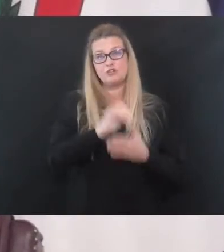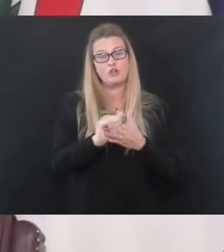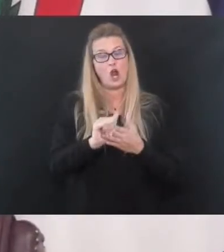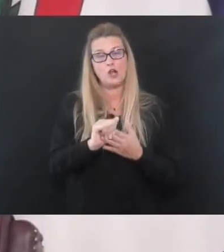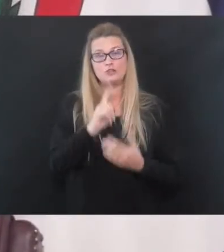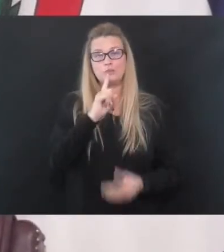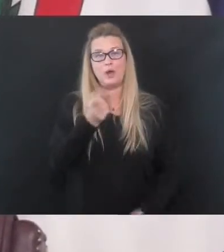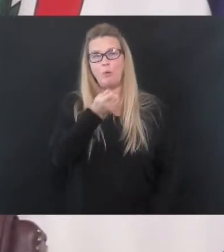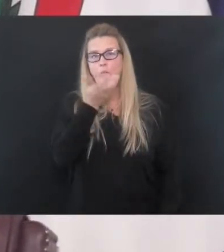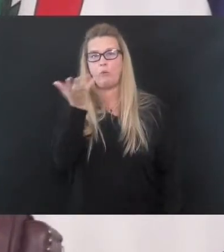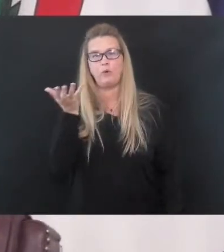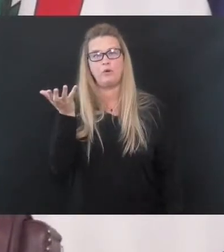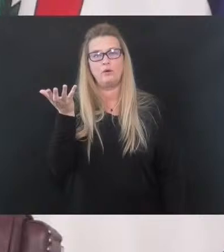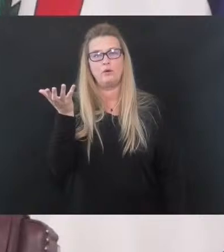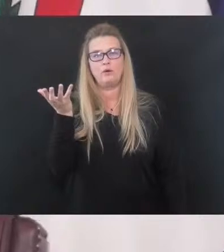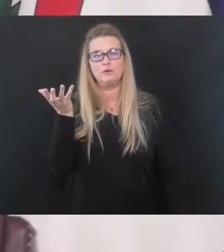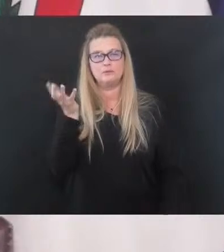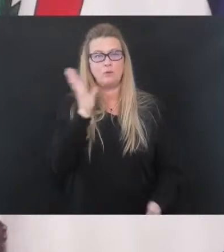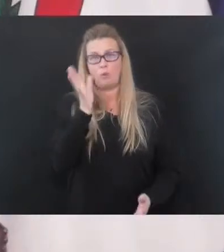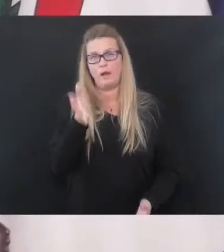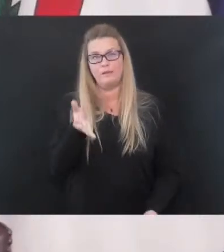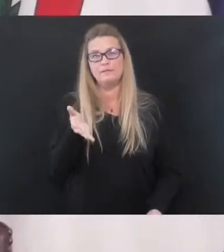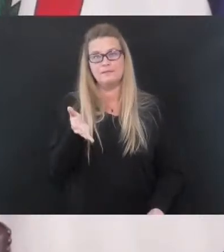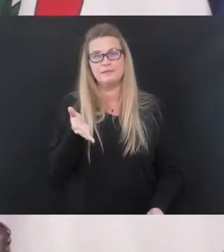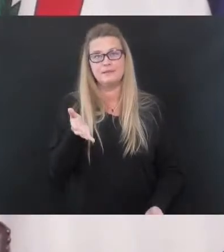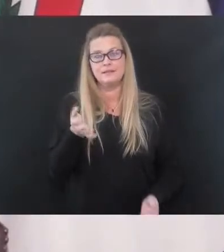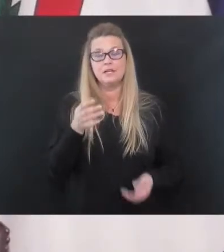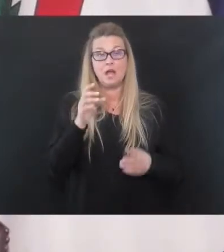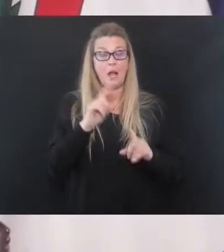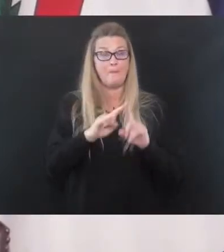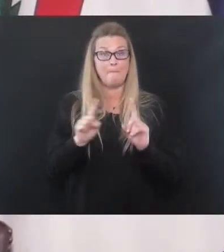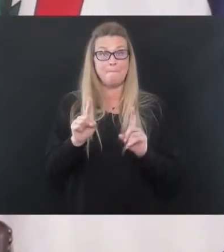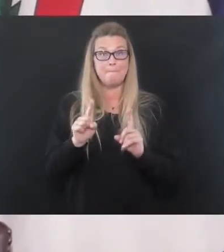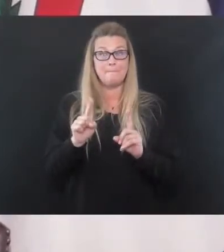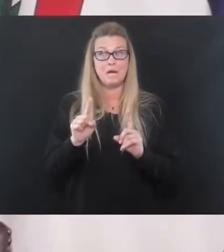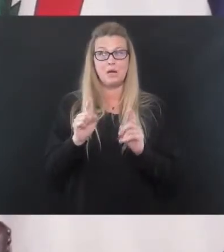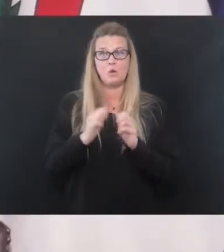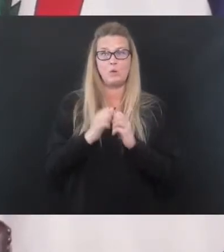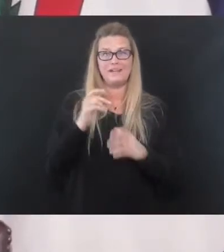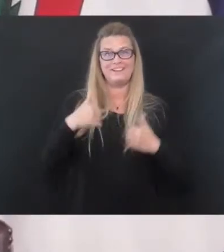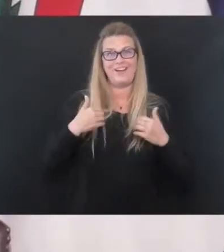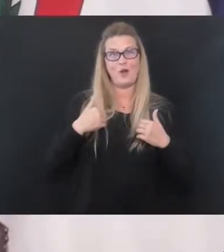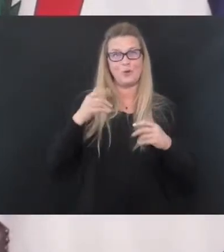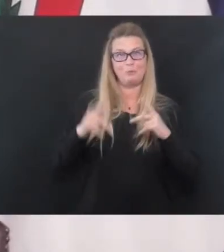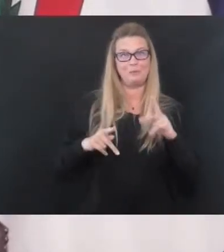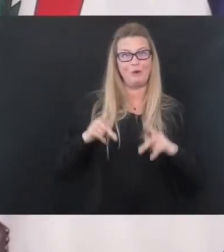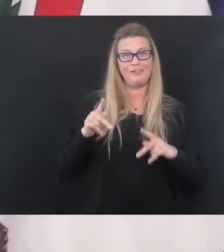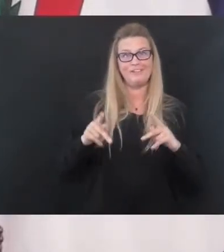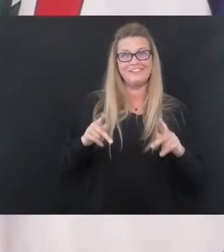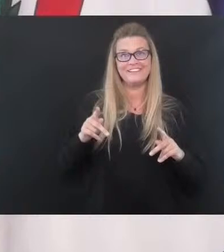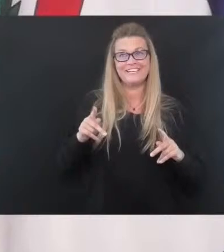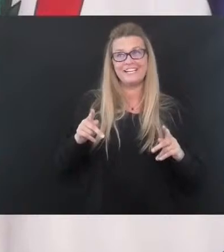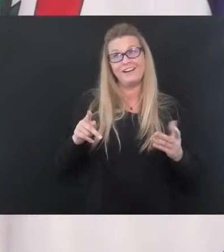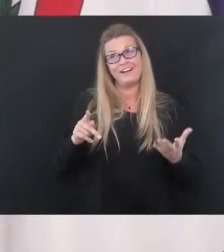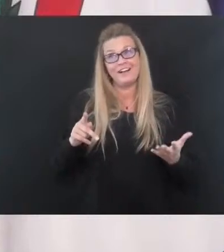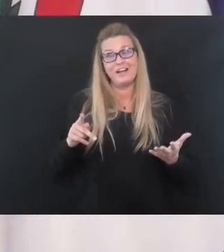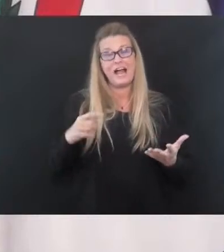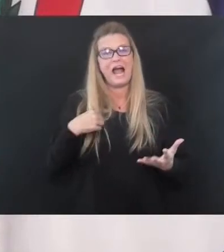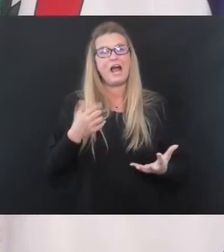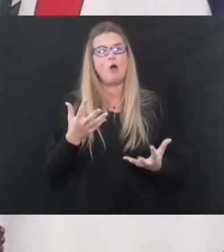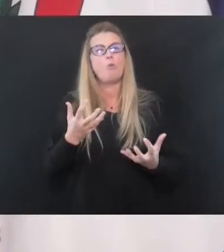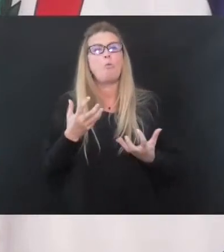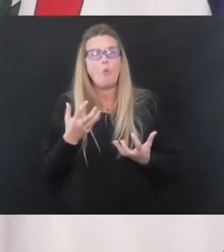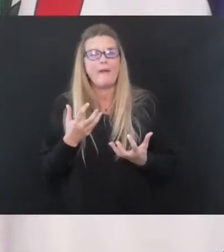just like that, you know, but, you know, with our younger people and everything, you know, I want them